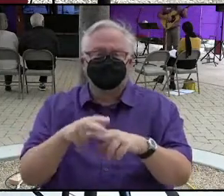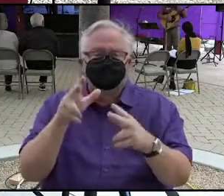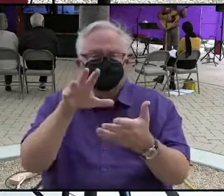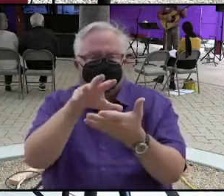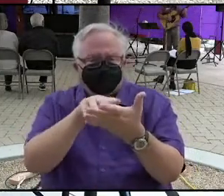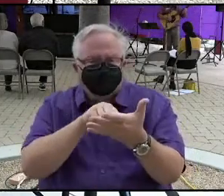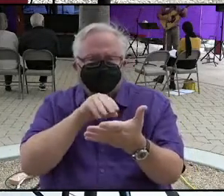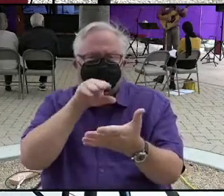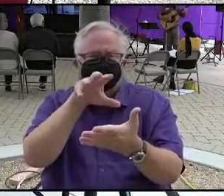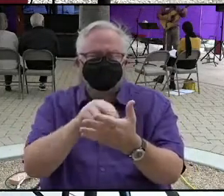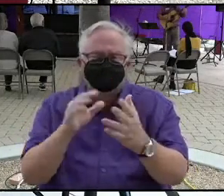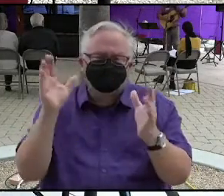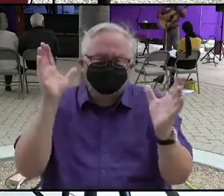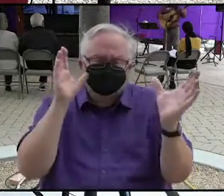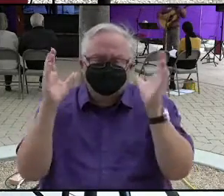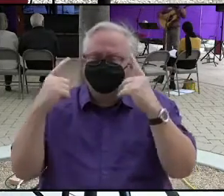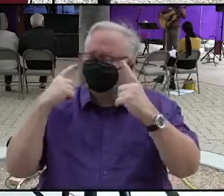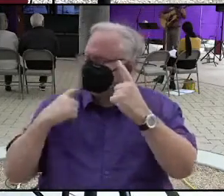cry.